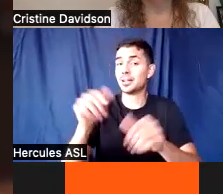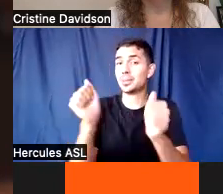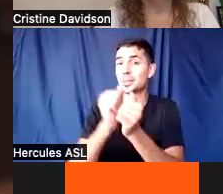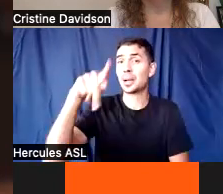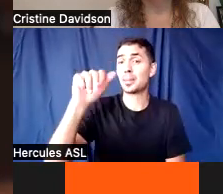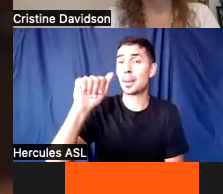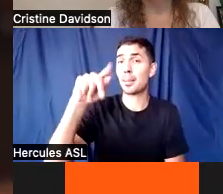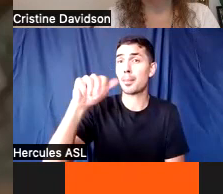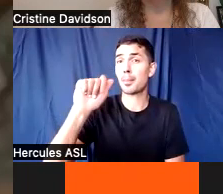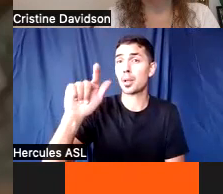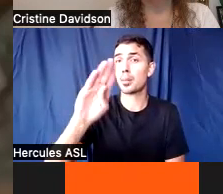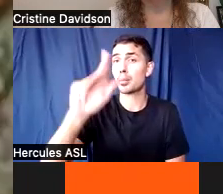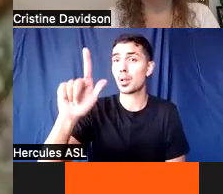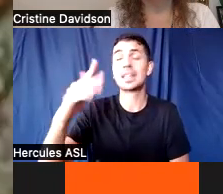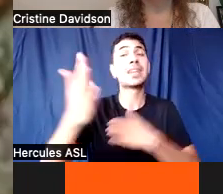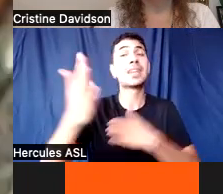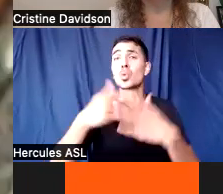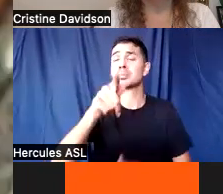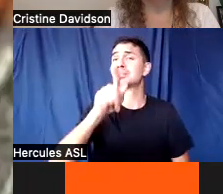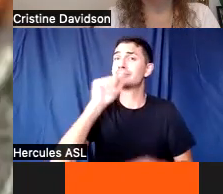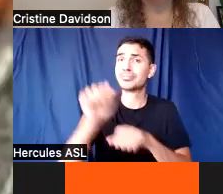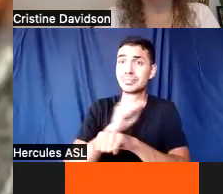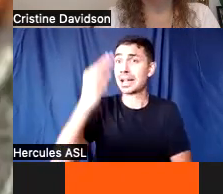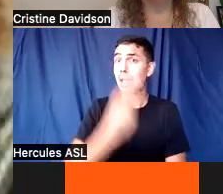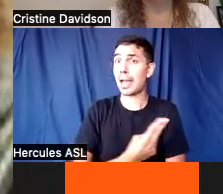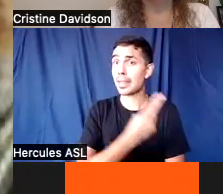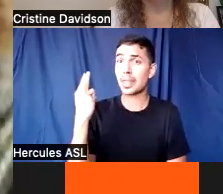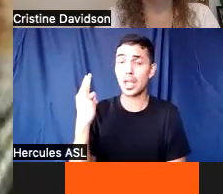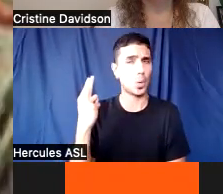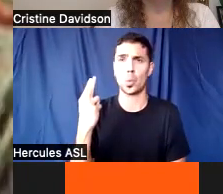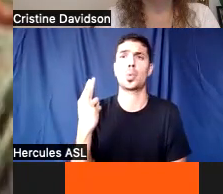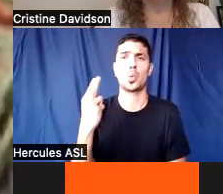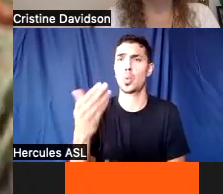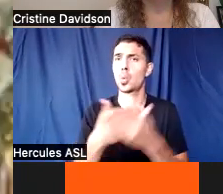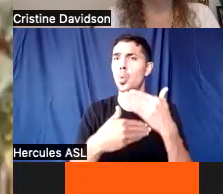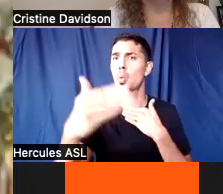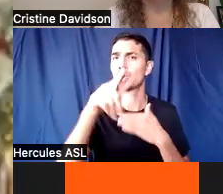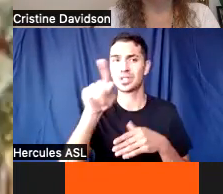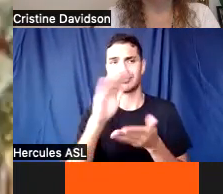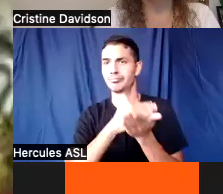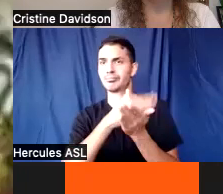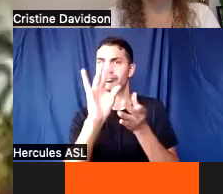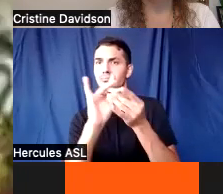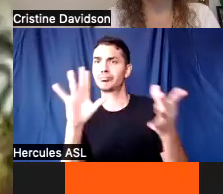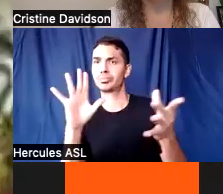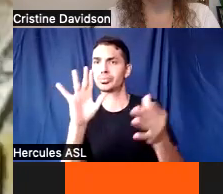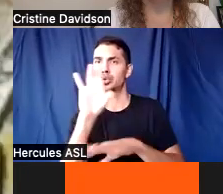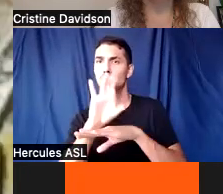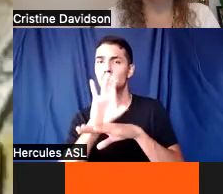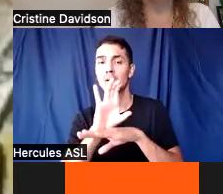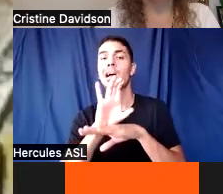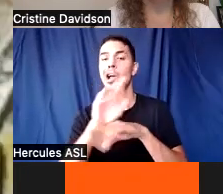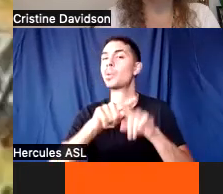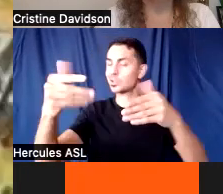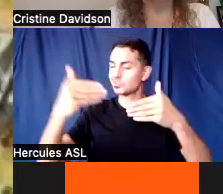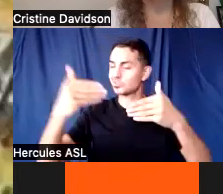she was no longer Catholic. And so she ordered Sir Walter Raleigh and Sir Humphrey Gilbert, who were the first Englishmen authorized by